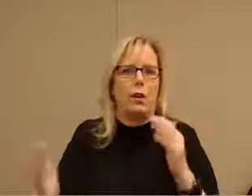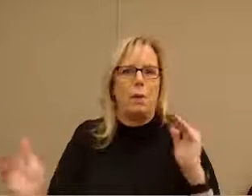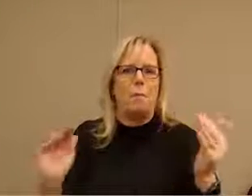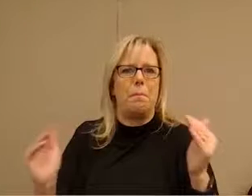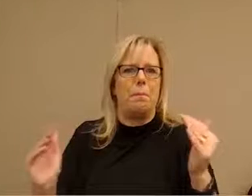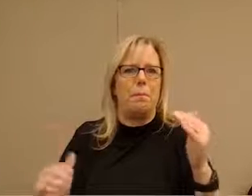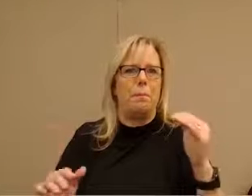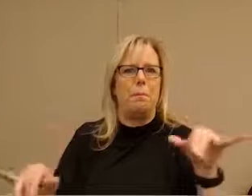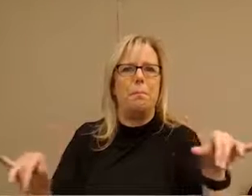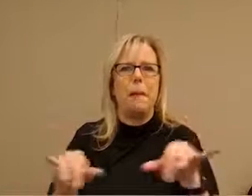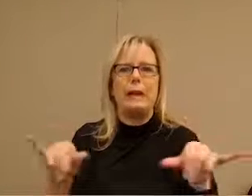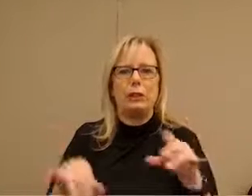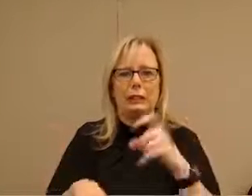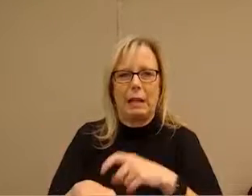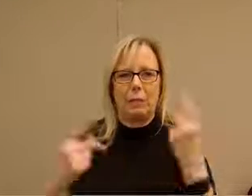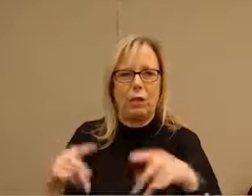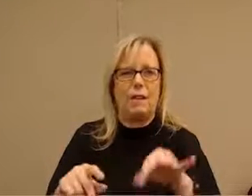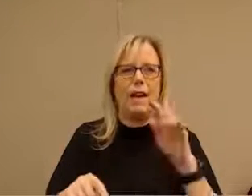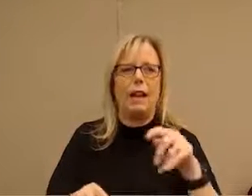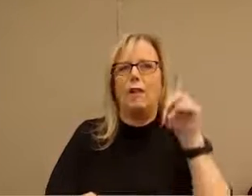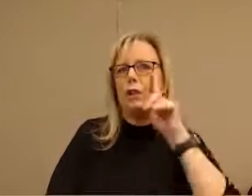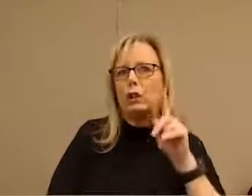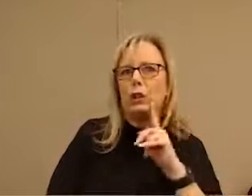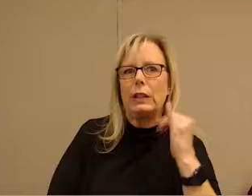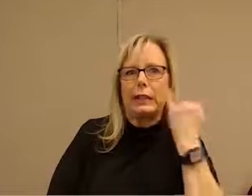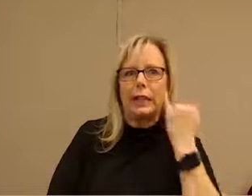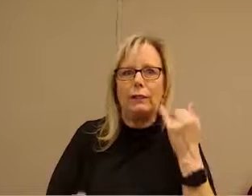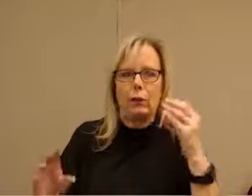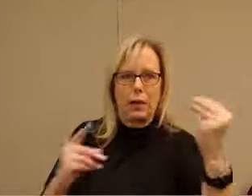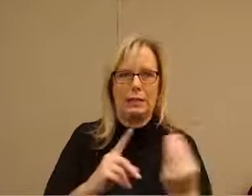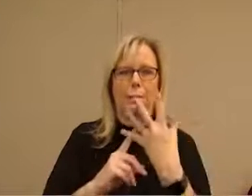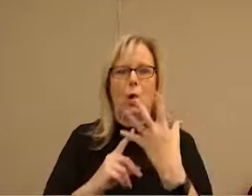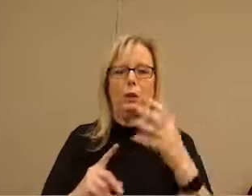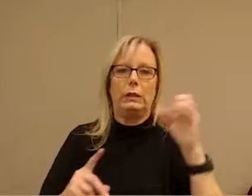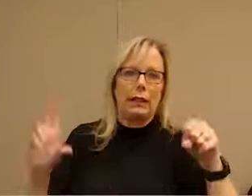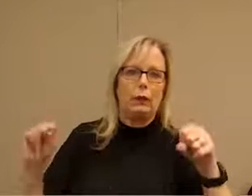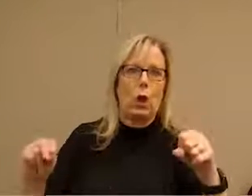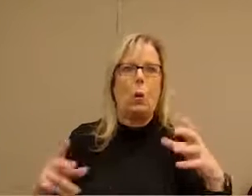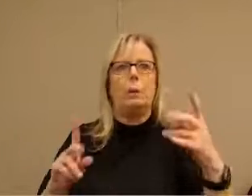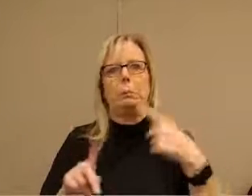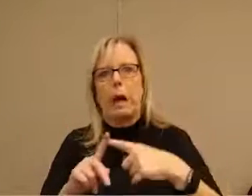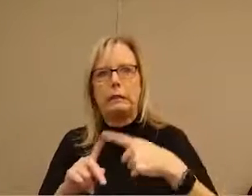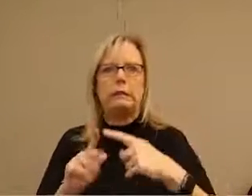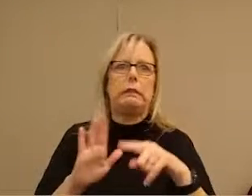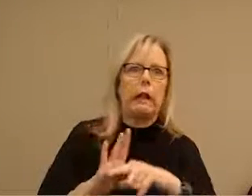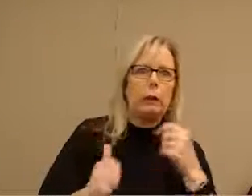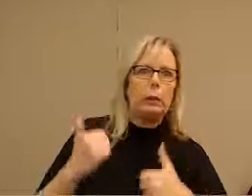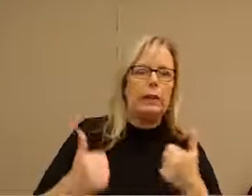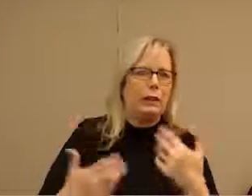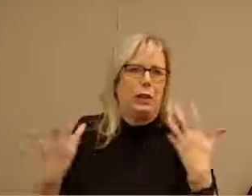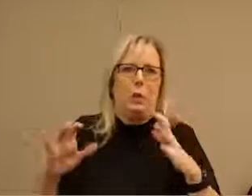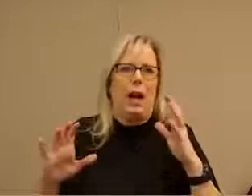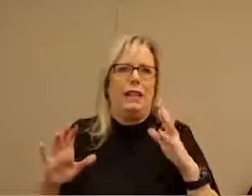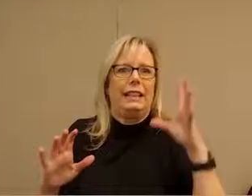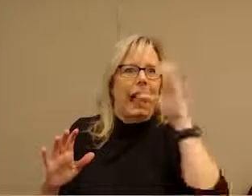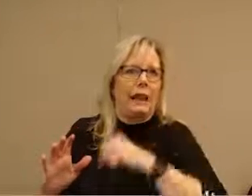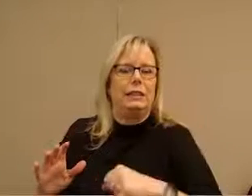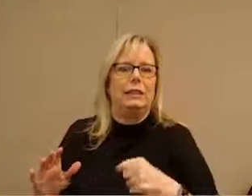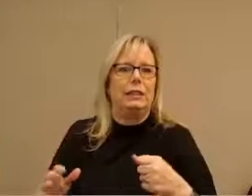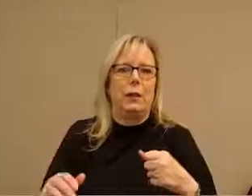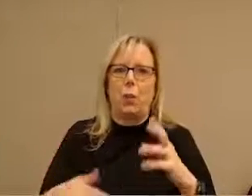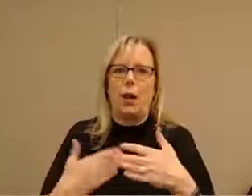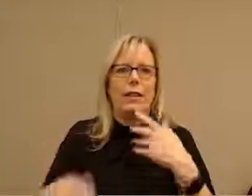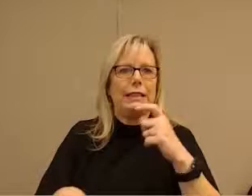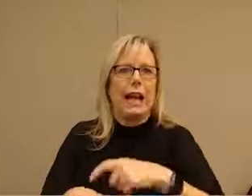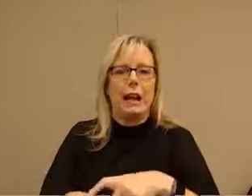on time when you're going to find out for sure if you've been exposed, if you've infected somebody? You don't want to do that, so go spend whatever that